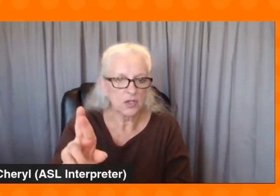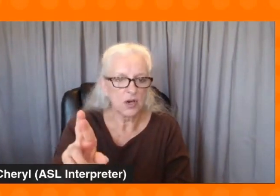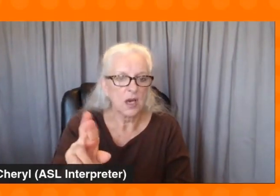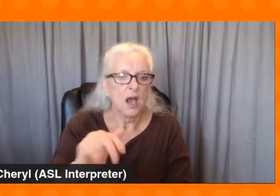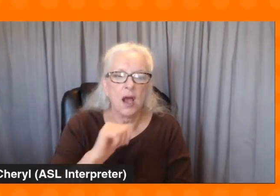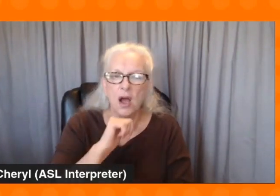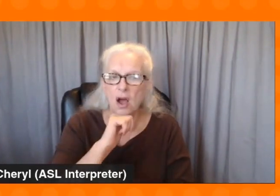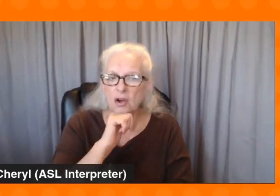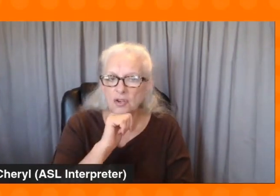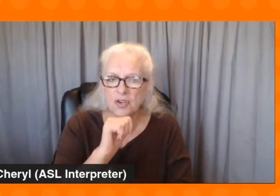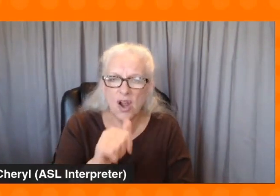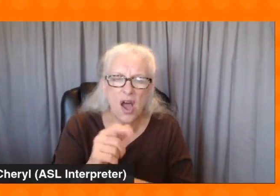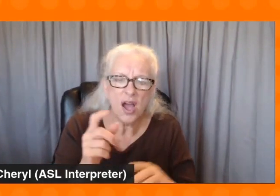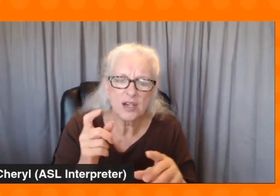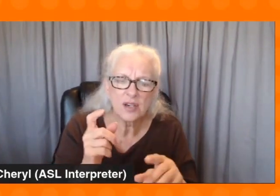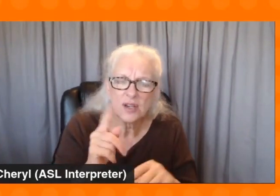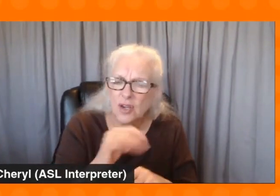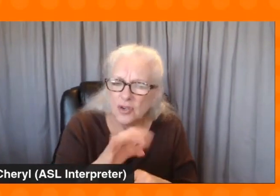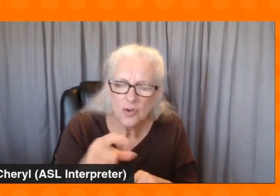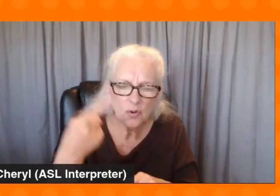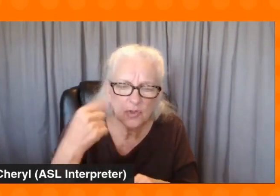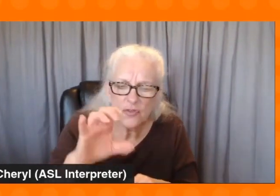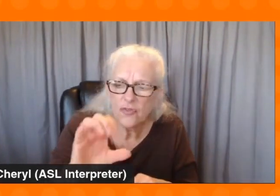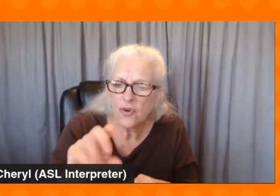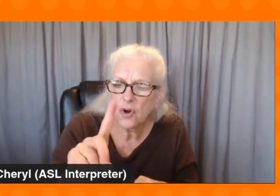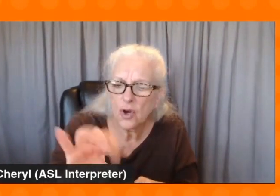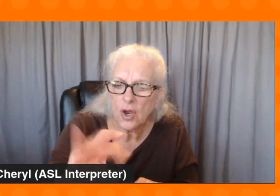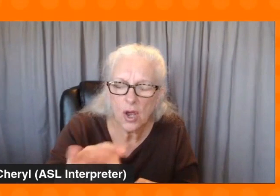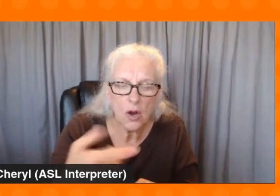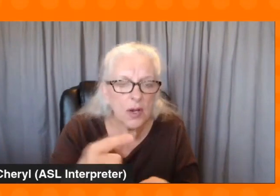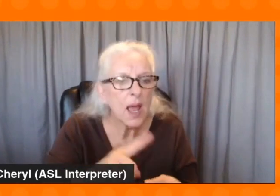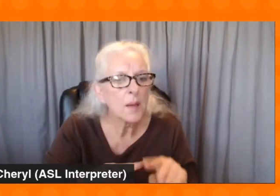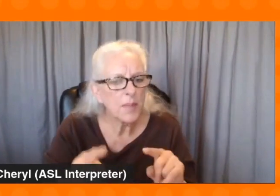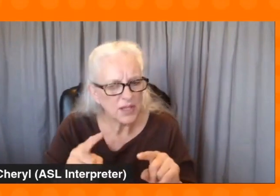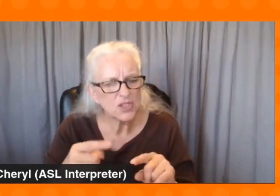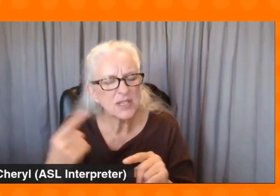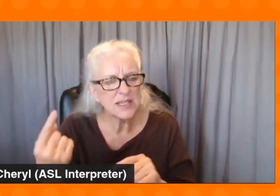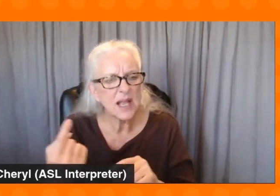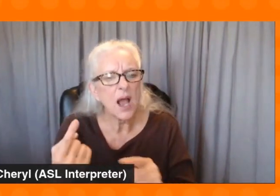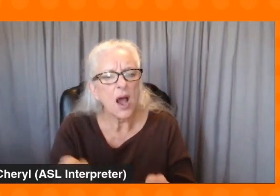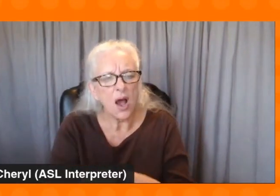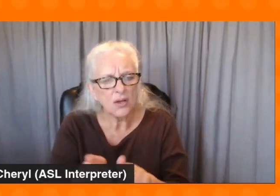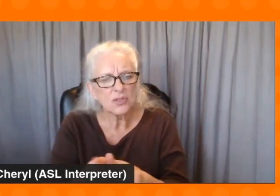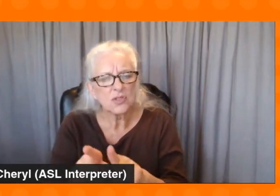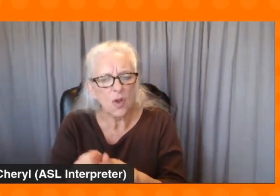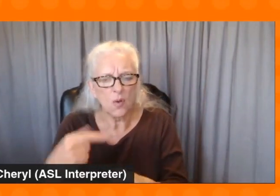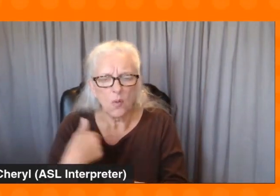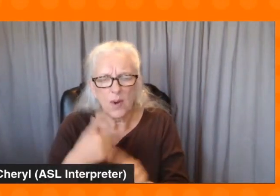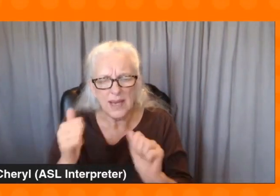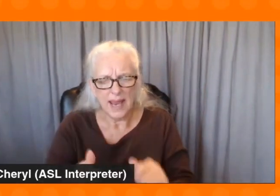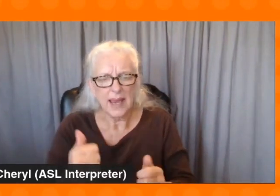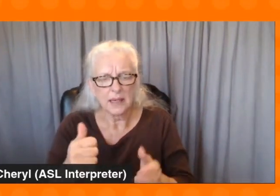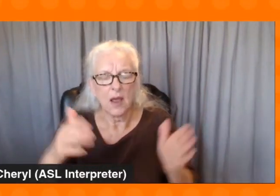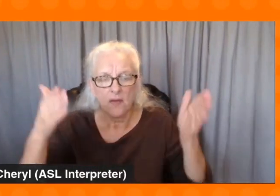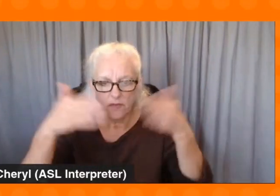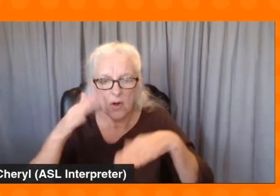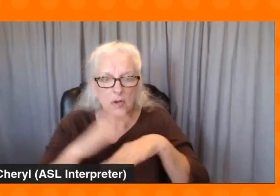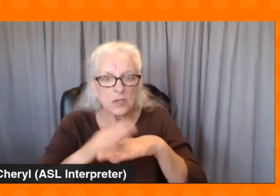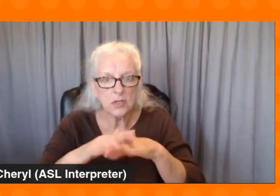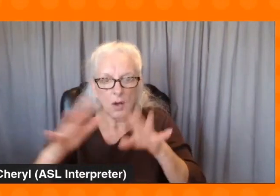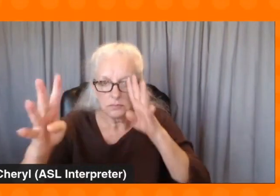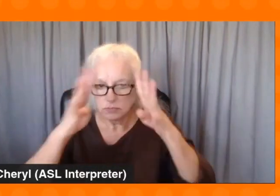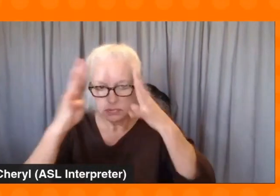rather tools that use coding to learn. And given the wide variety of sessions focused on creative learning we have planned for you